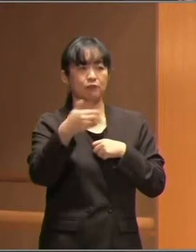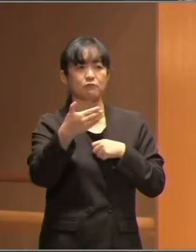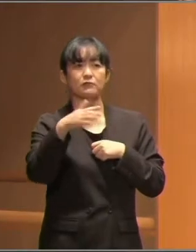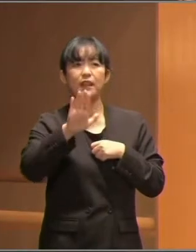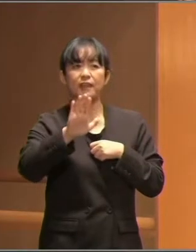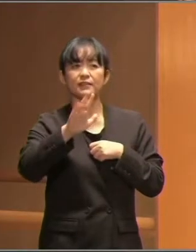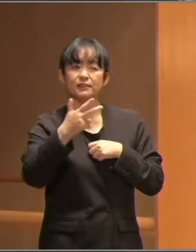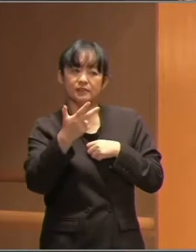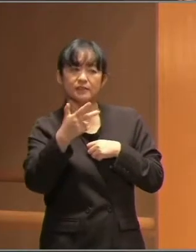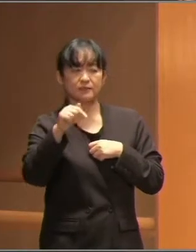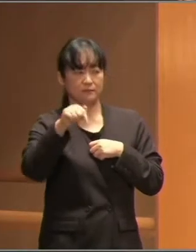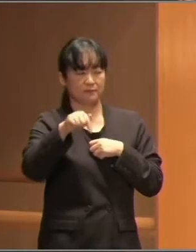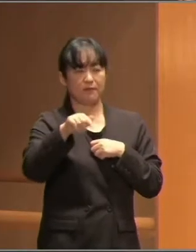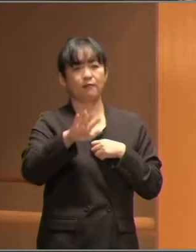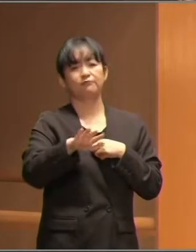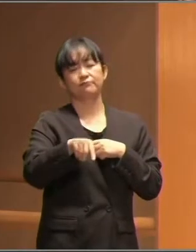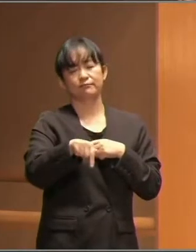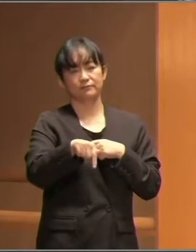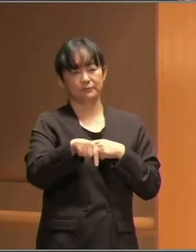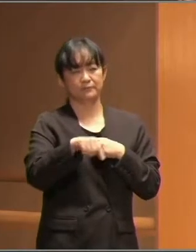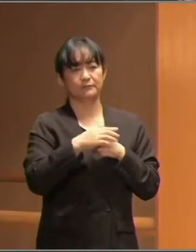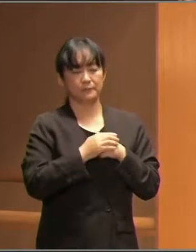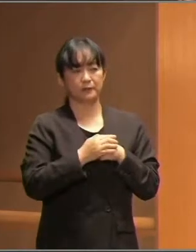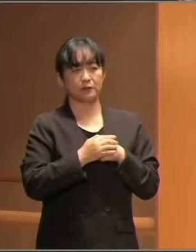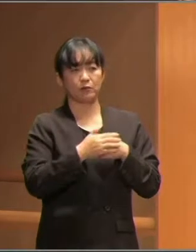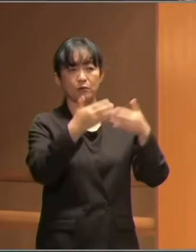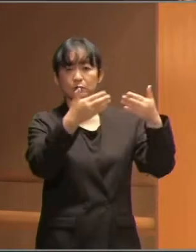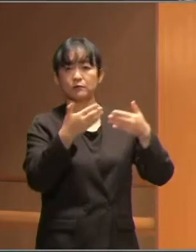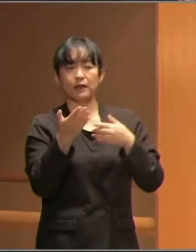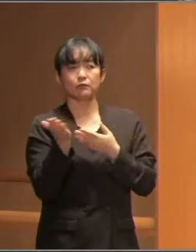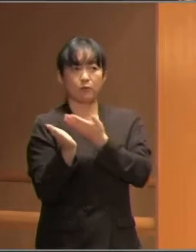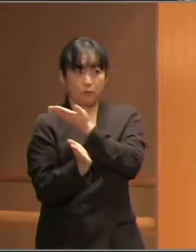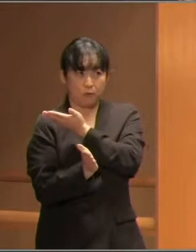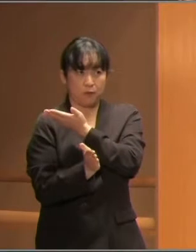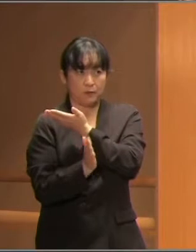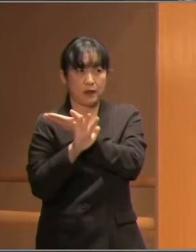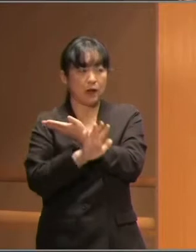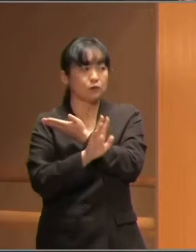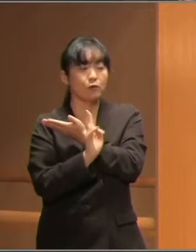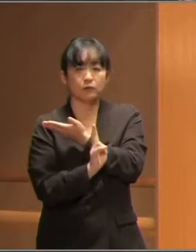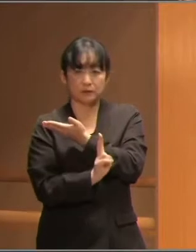Central Japan in the city of Nagakute.